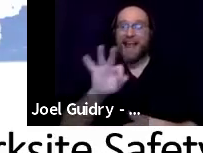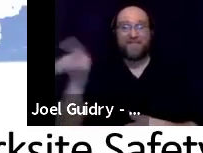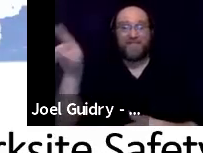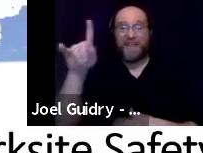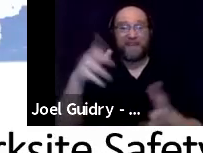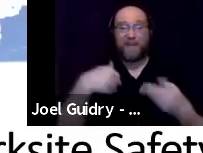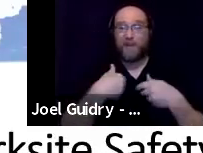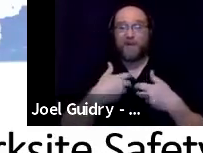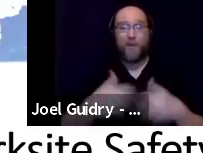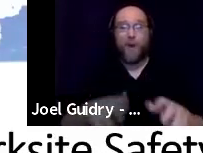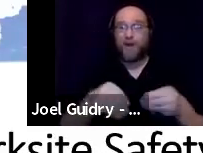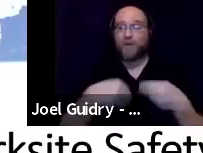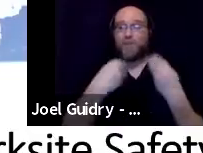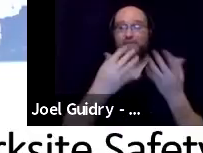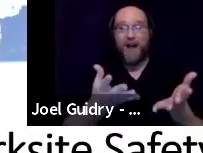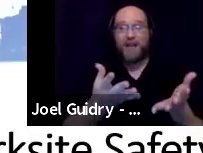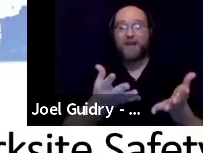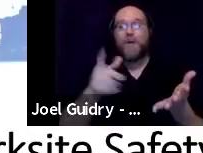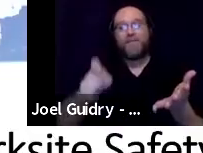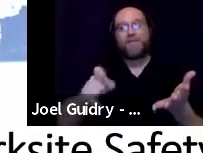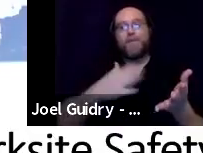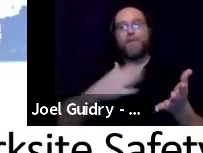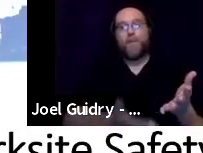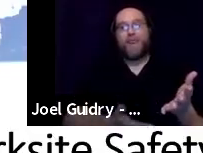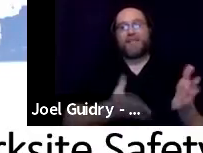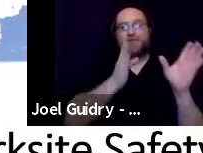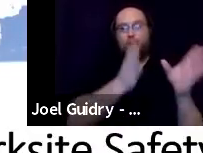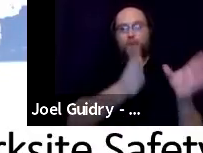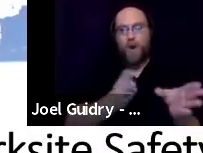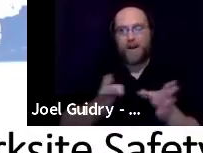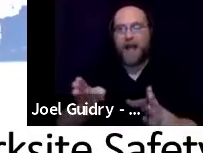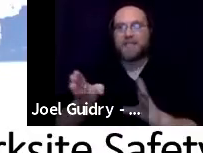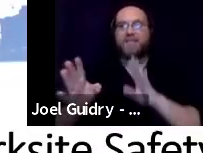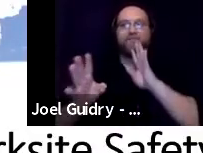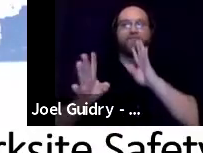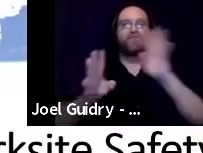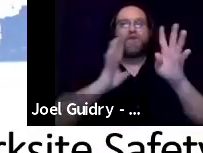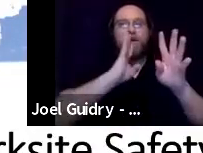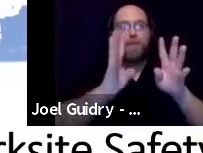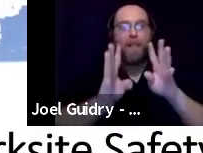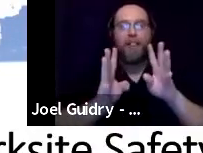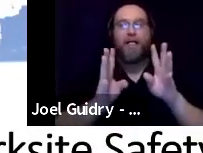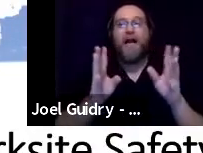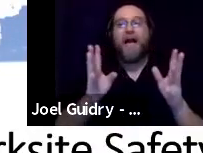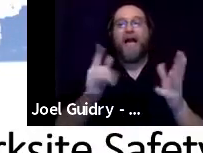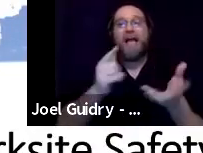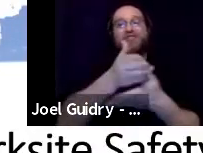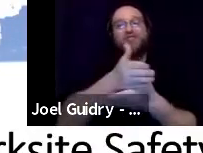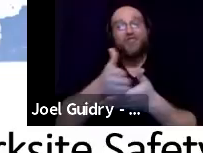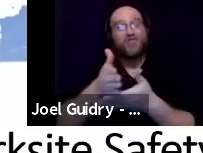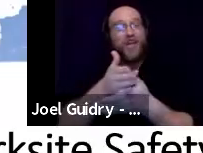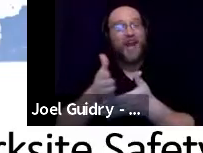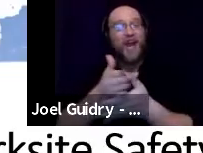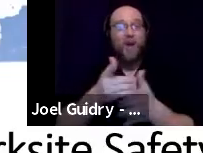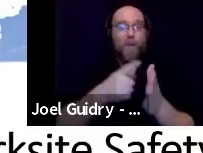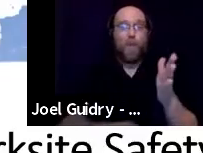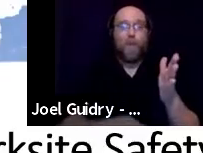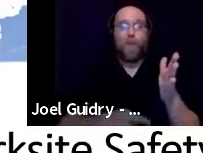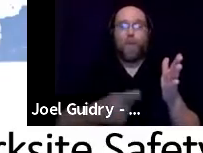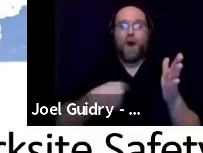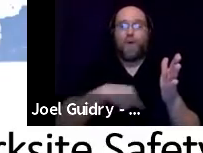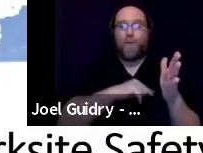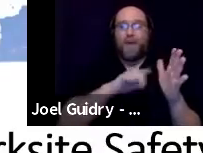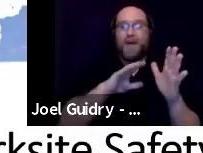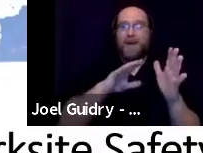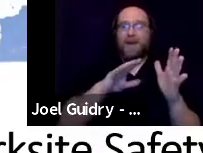have to be willing to organize and to be verbal and share what it is we're being told to do and